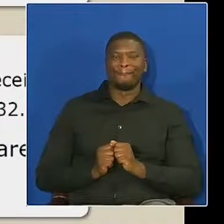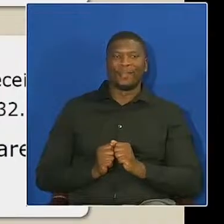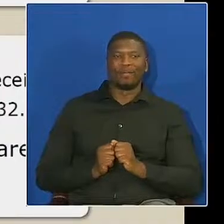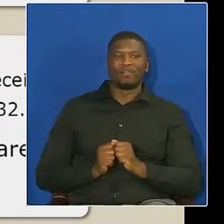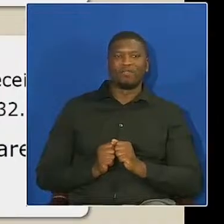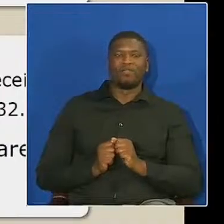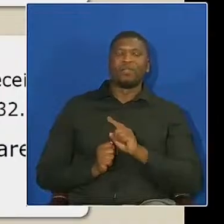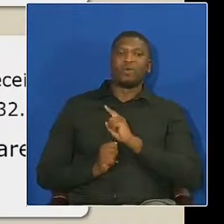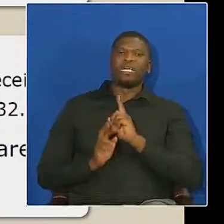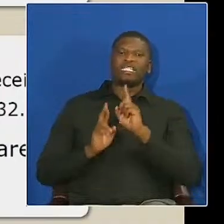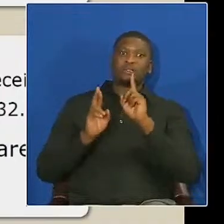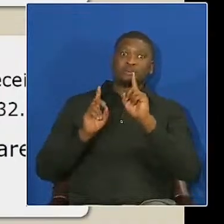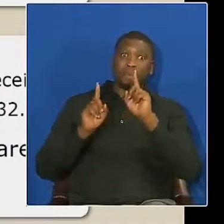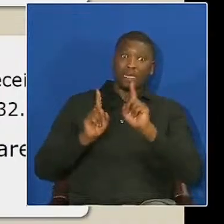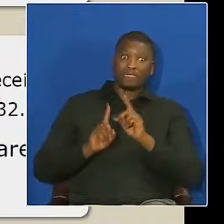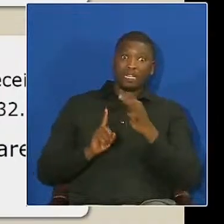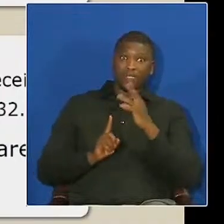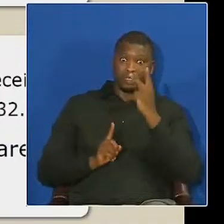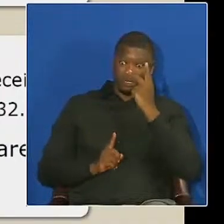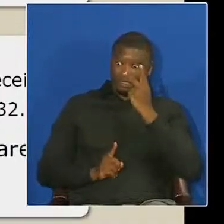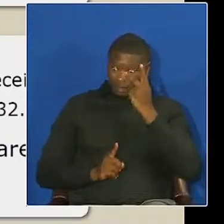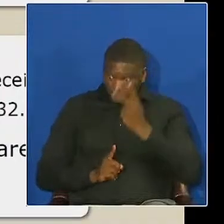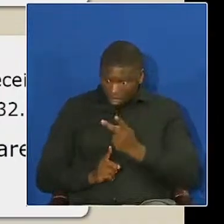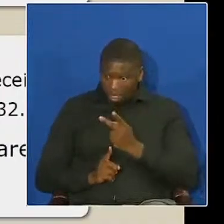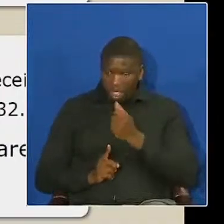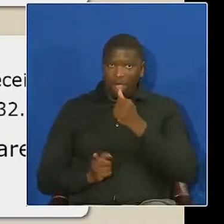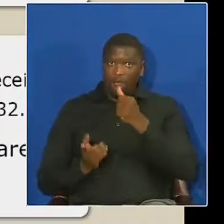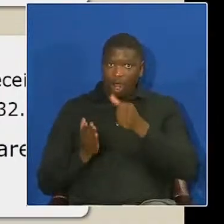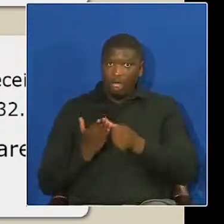especially also after he has seen the draft letter